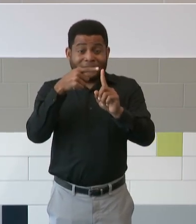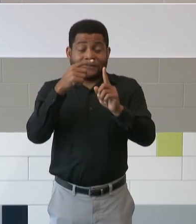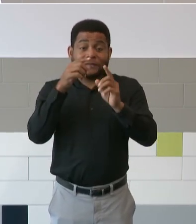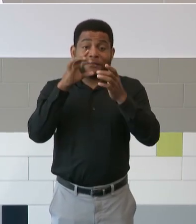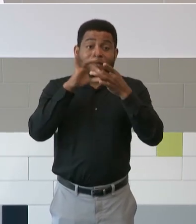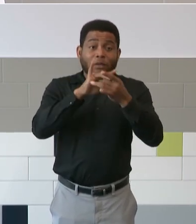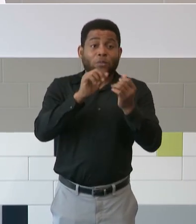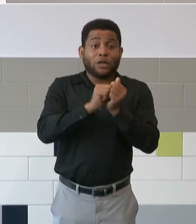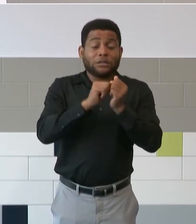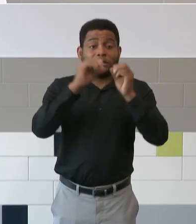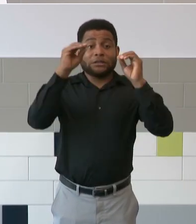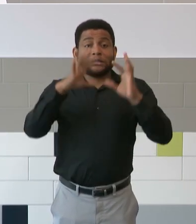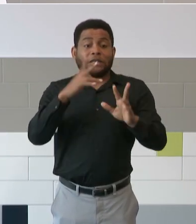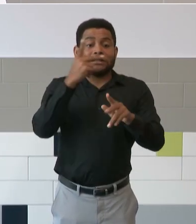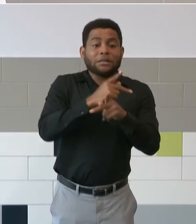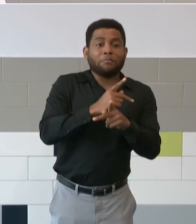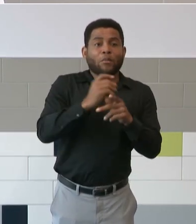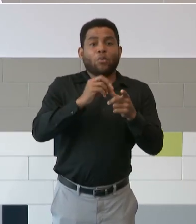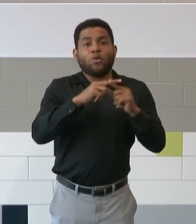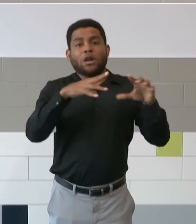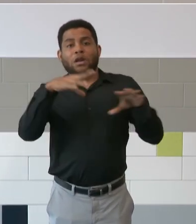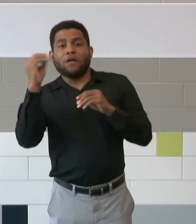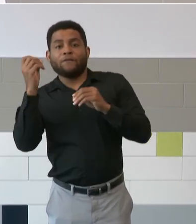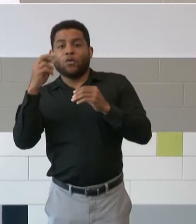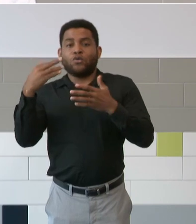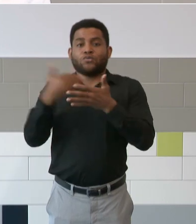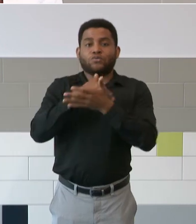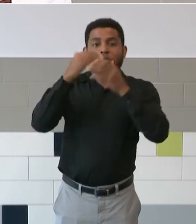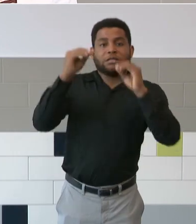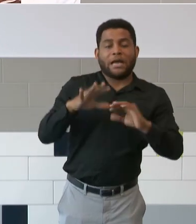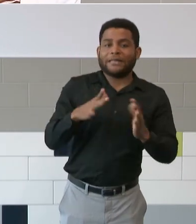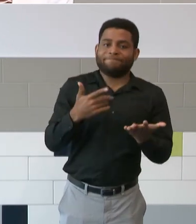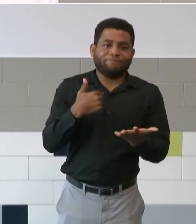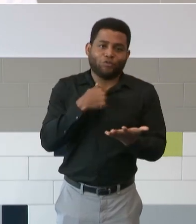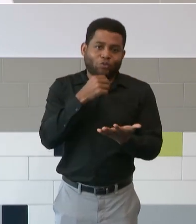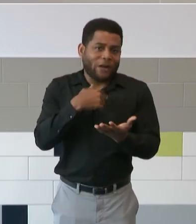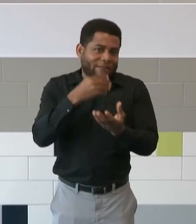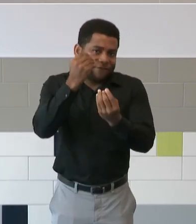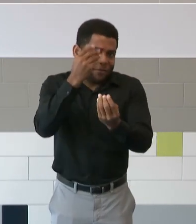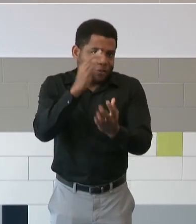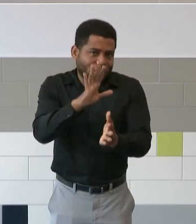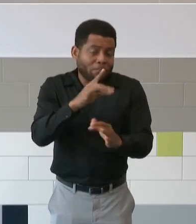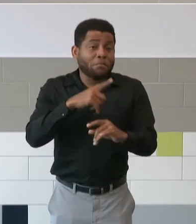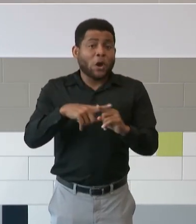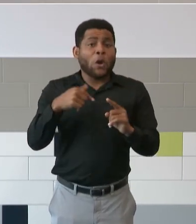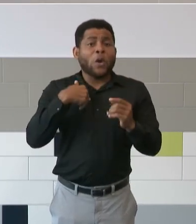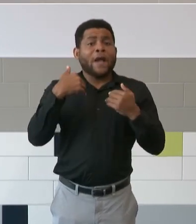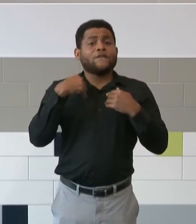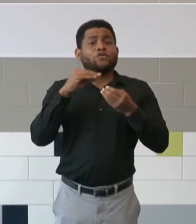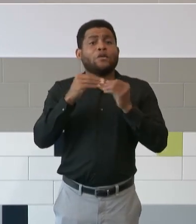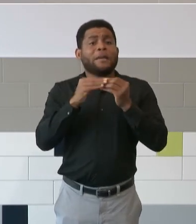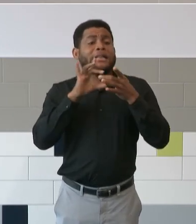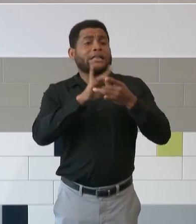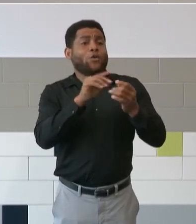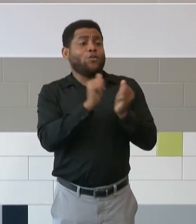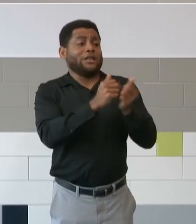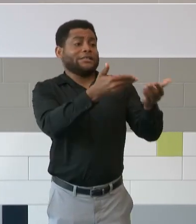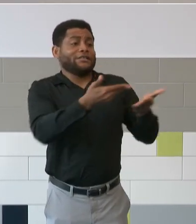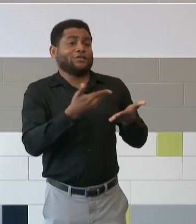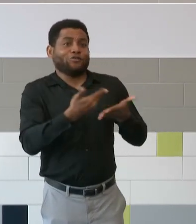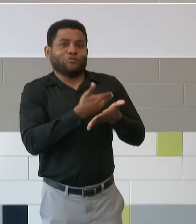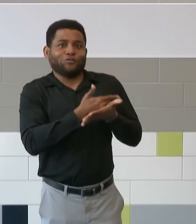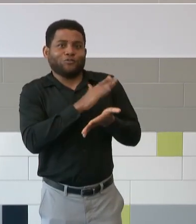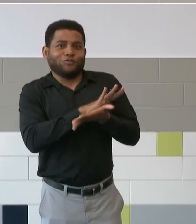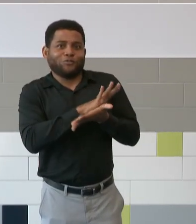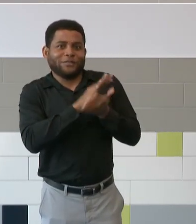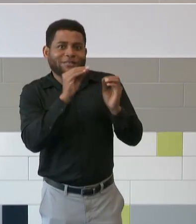coming school year yet. I do have numbers to report on teacher hiring. So as of last week, we had less than 100 vacancies